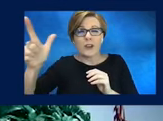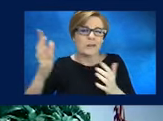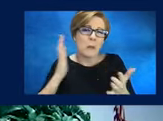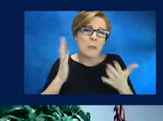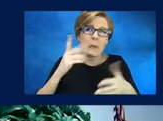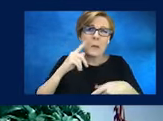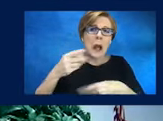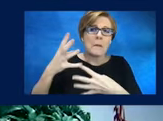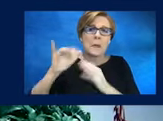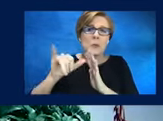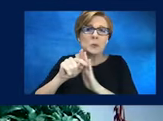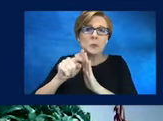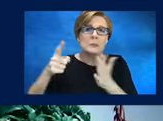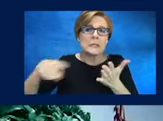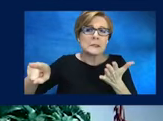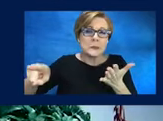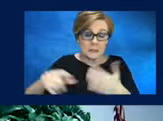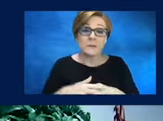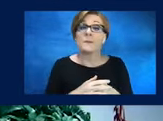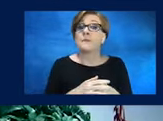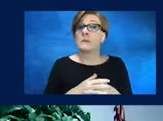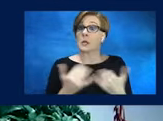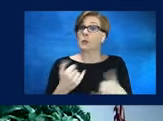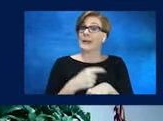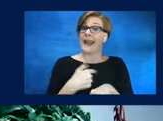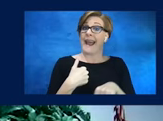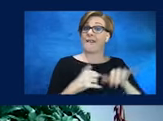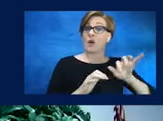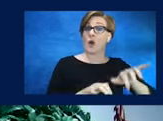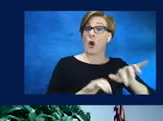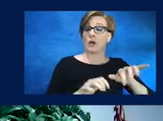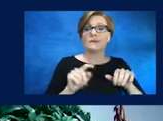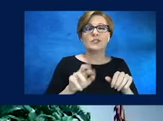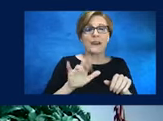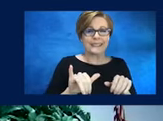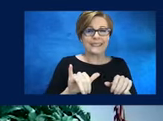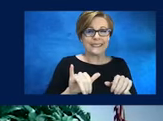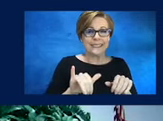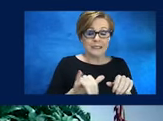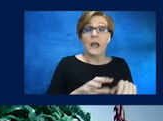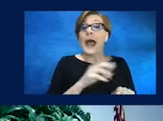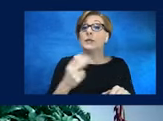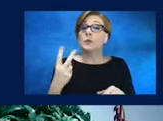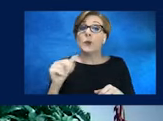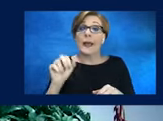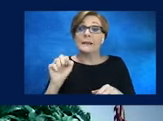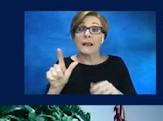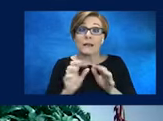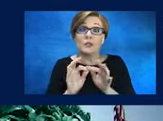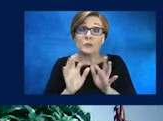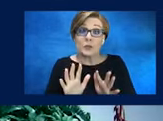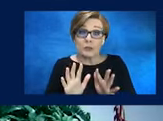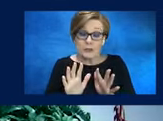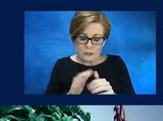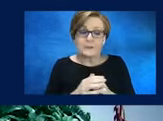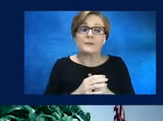now. And we also today have CART captioning provided by Tracy, and we have two American Sign Language interpreters today